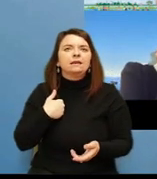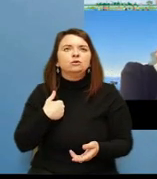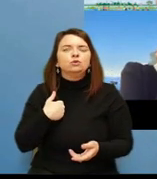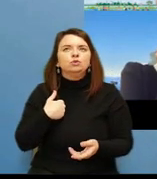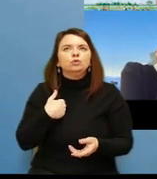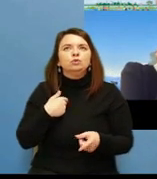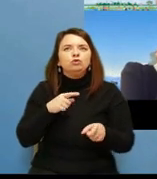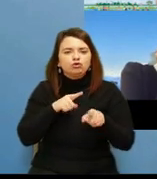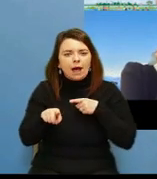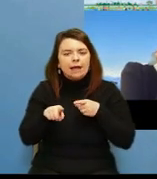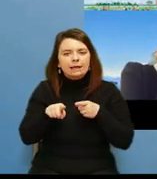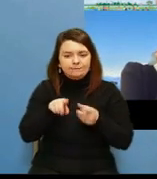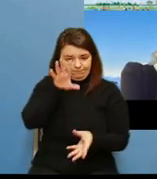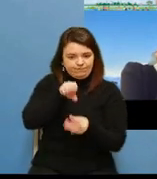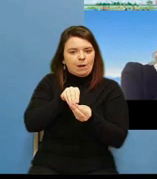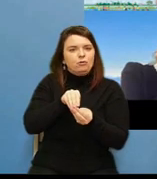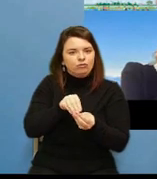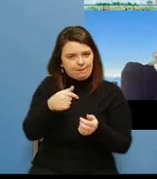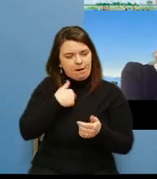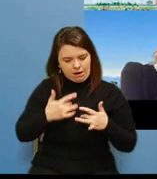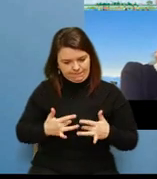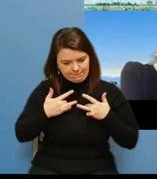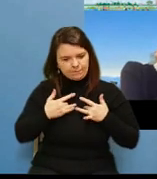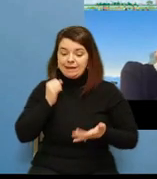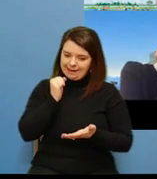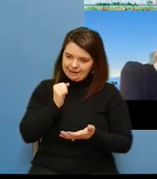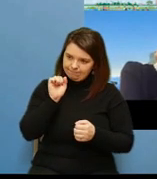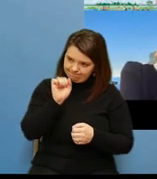So I think, just to summarise from my point of view,